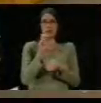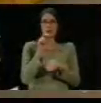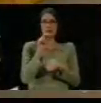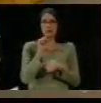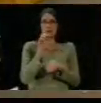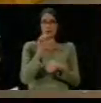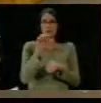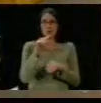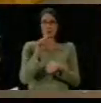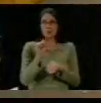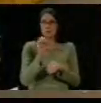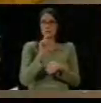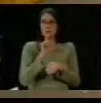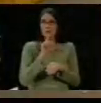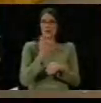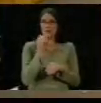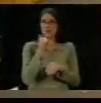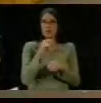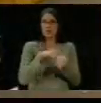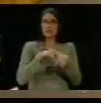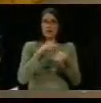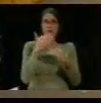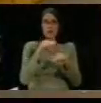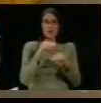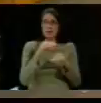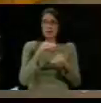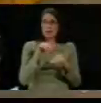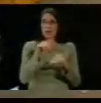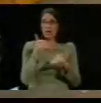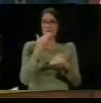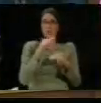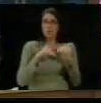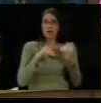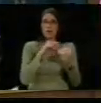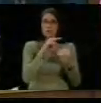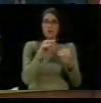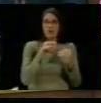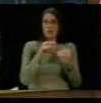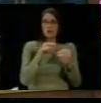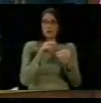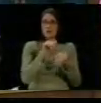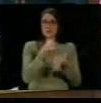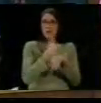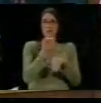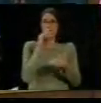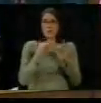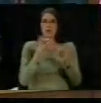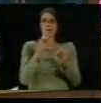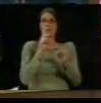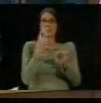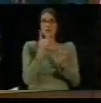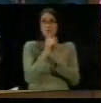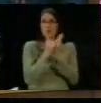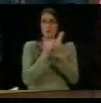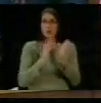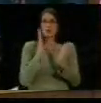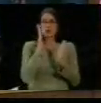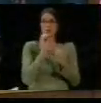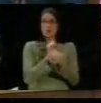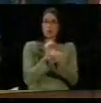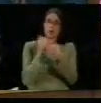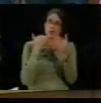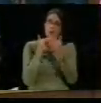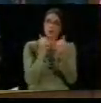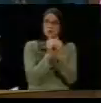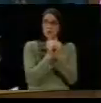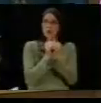there's a time limit on it other than the ones imposed by the court, that the two attorneys will work closer together to resolve this